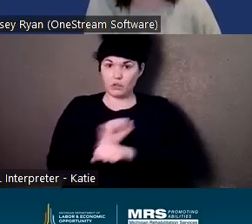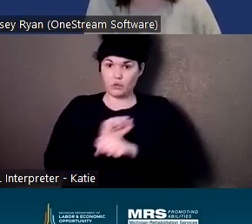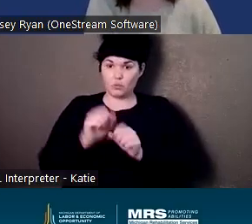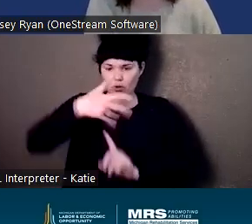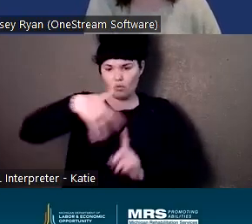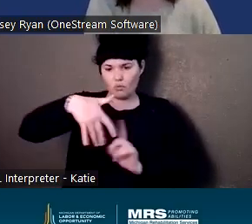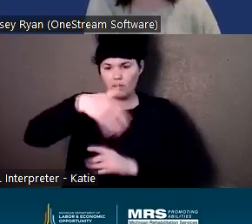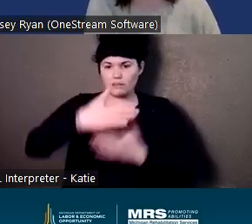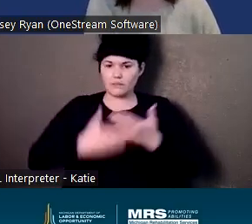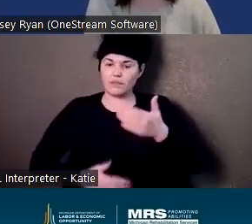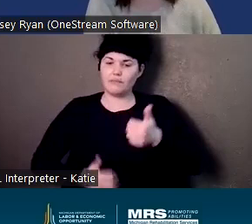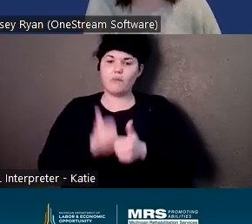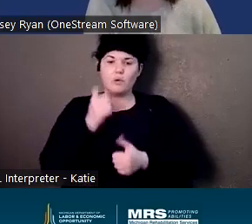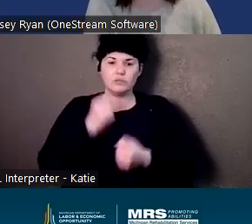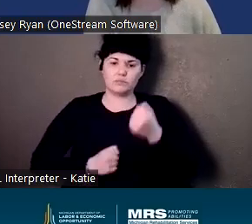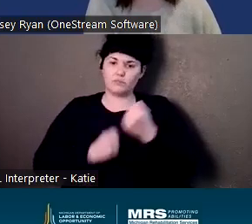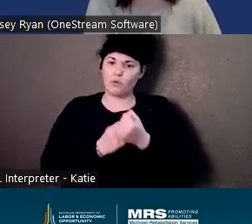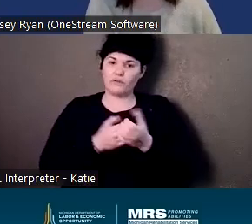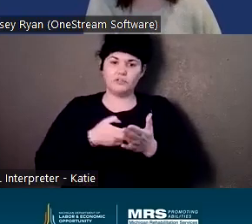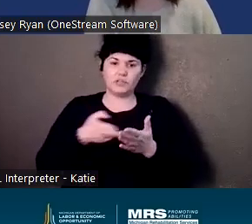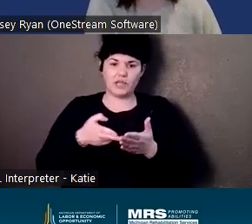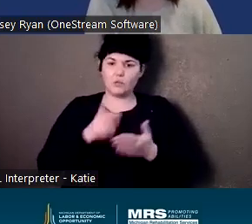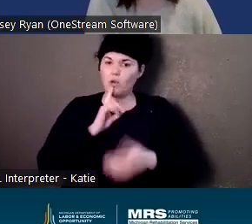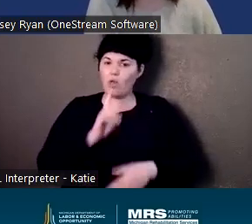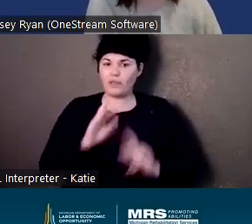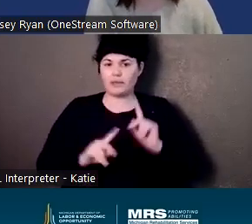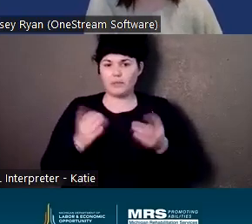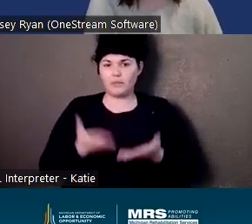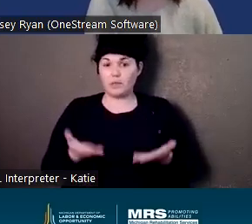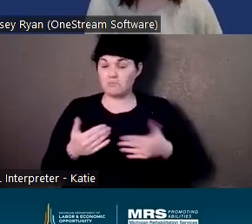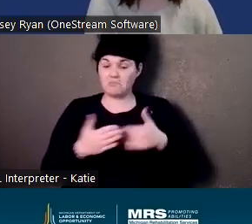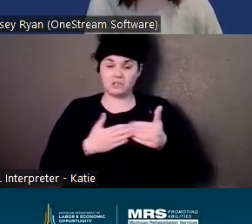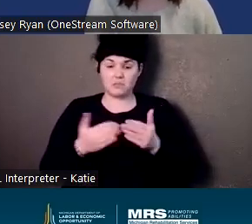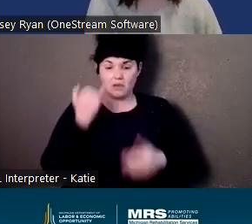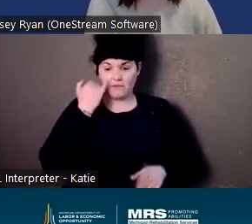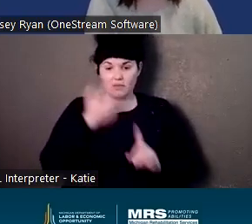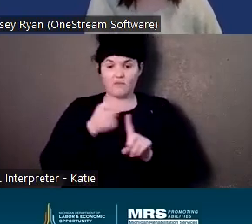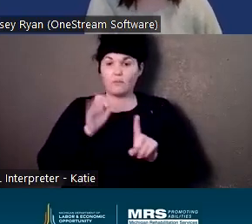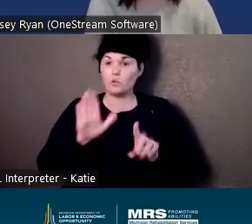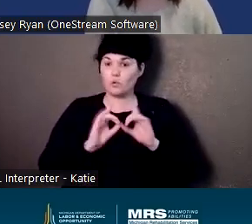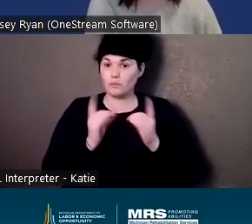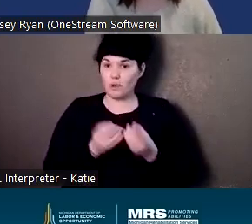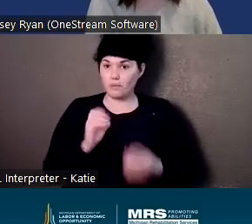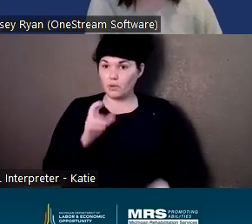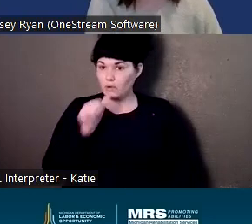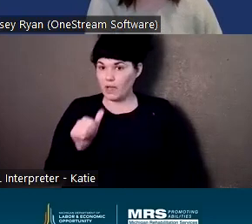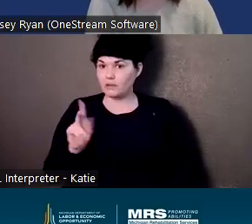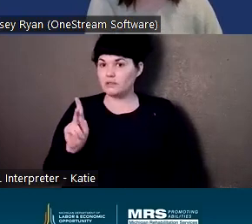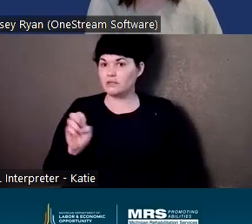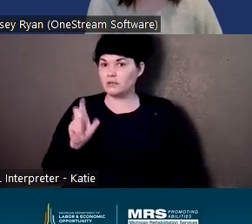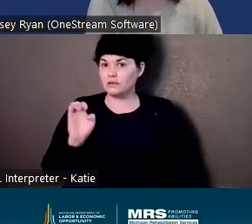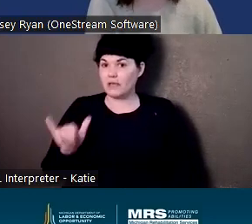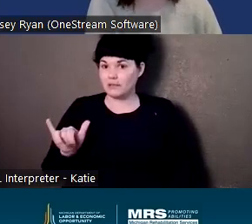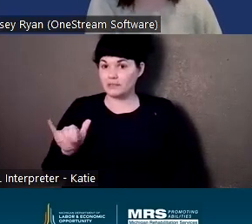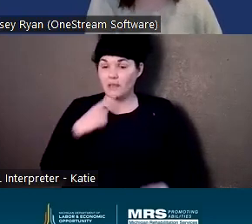supportive, genuine, and authentic people here. And so no matter if they're in your department or not, you have, like Kelsey mentioned, you have resources to be